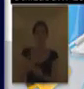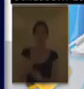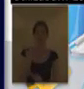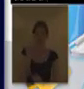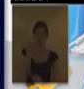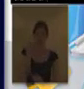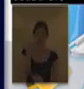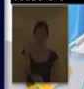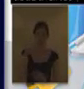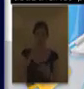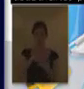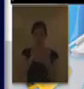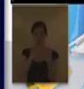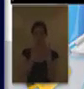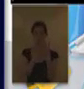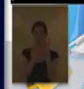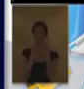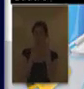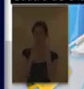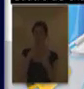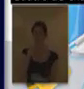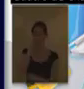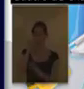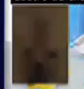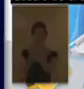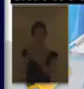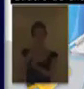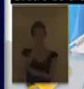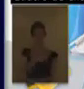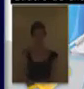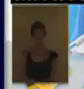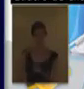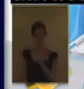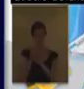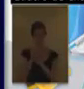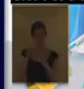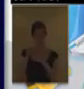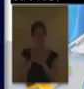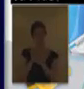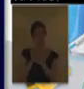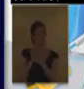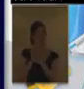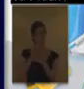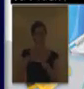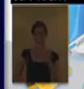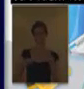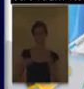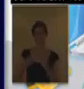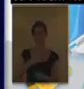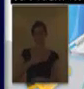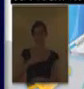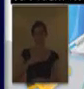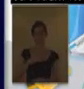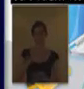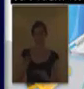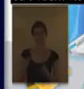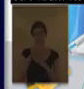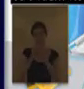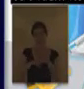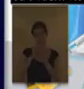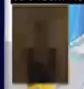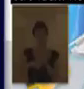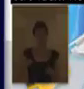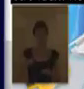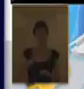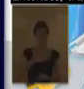100% with 5 patients. 4 of them got a score of 100% precision. The other one didn't manage to control the